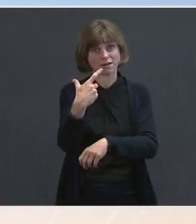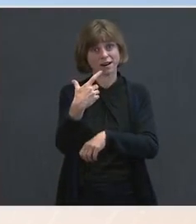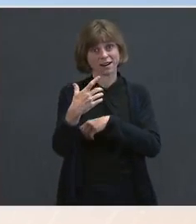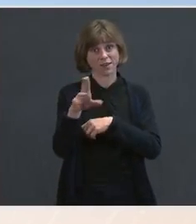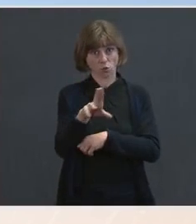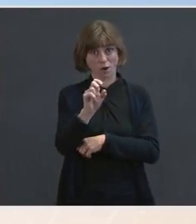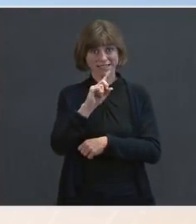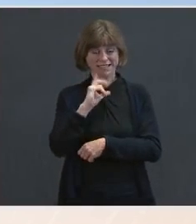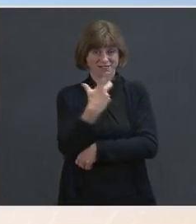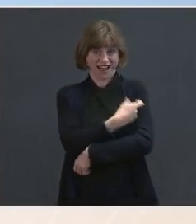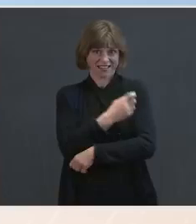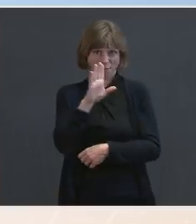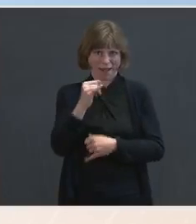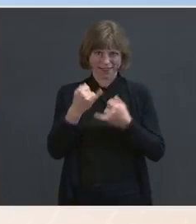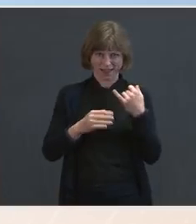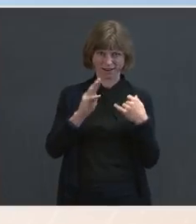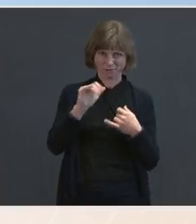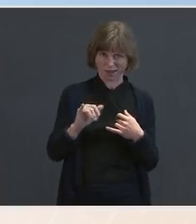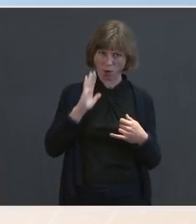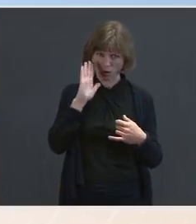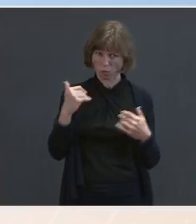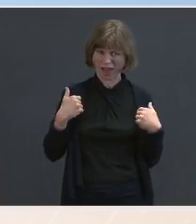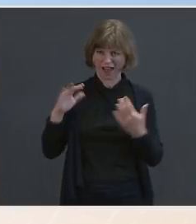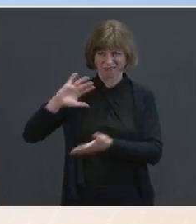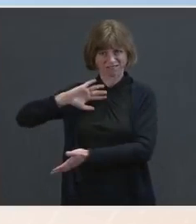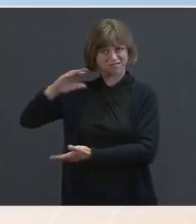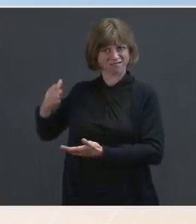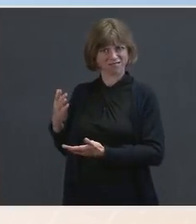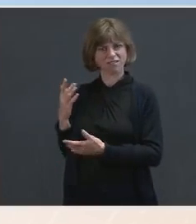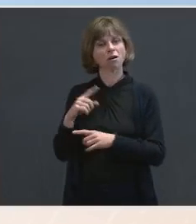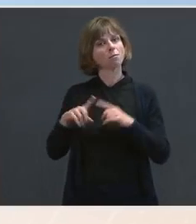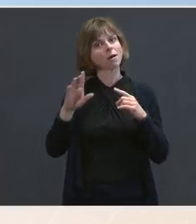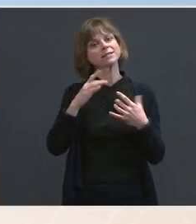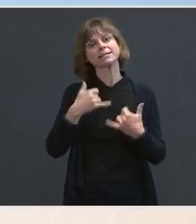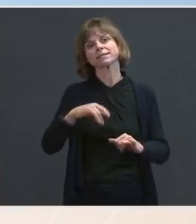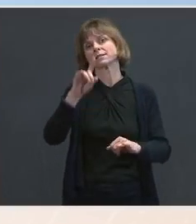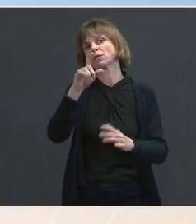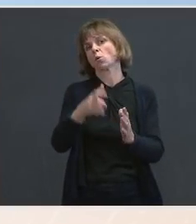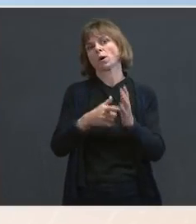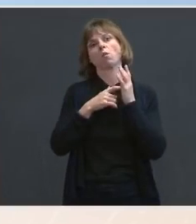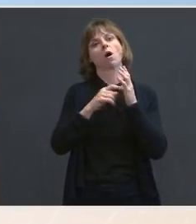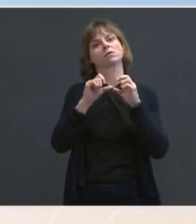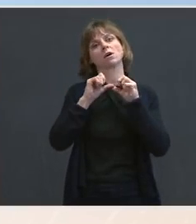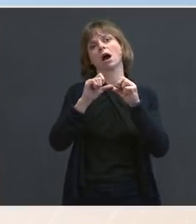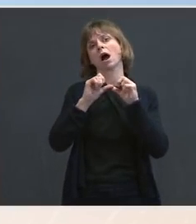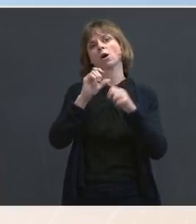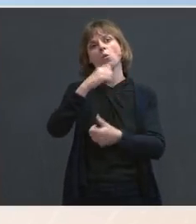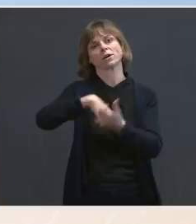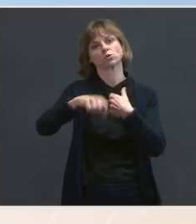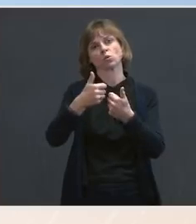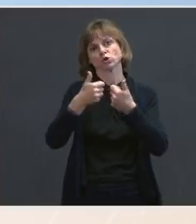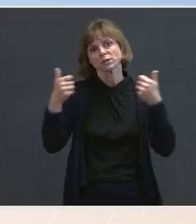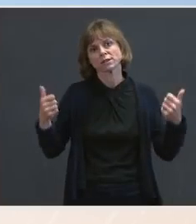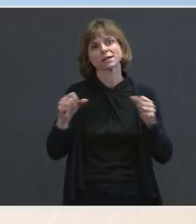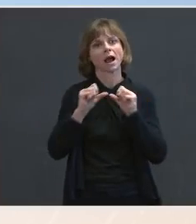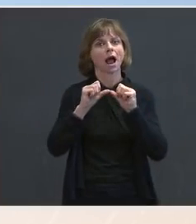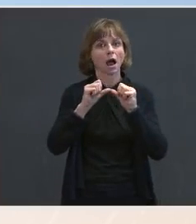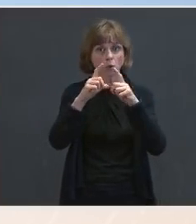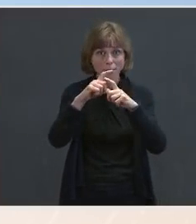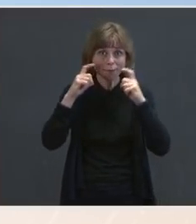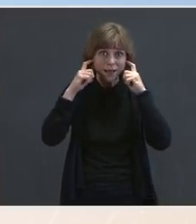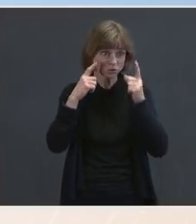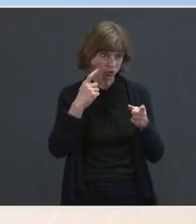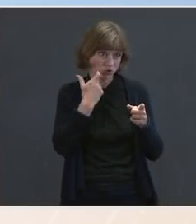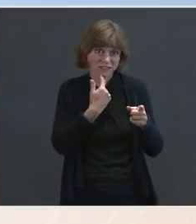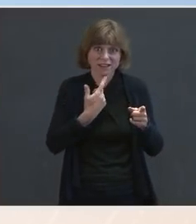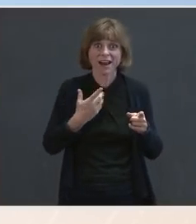vaccines by the end of May. But it will require ongoing social distancing, ongoing mask wearing, as we've been talking about, and it will also require